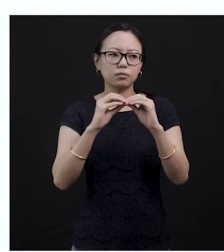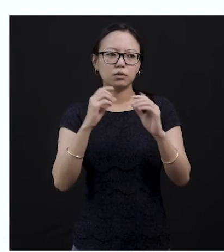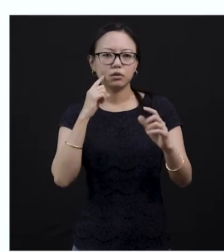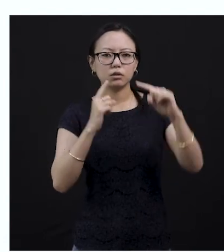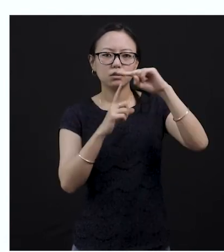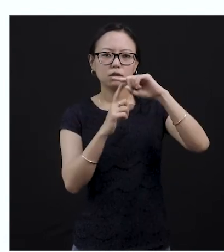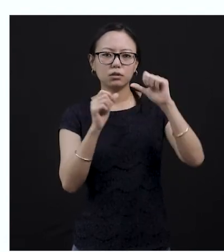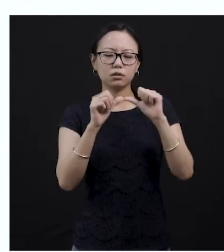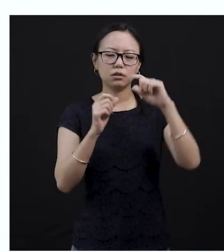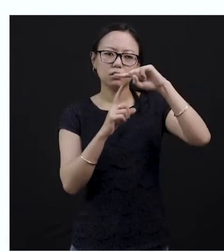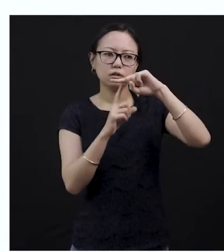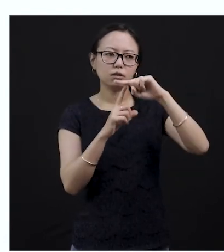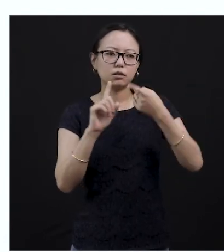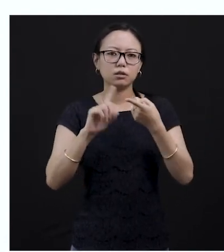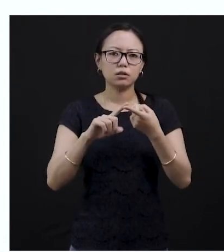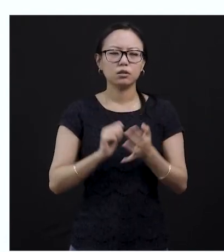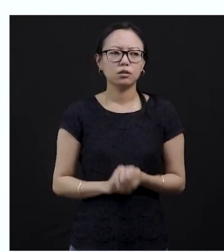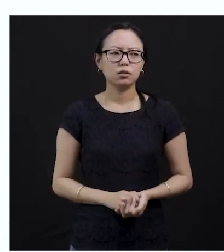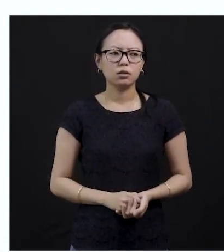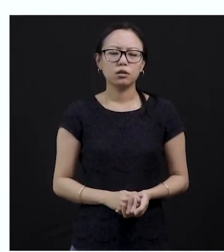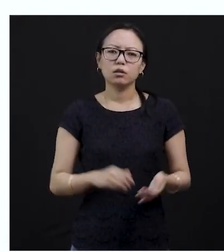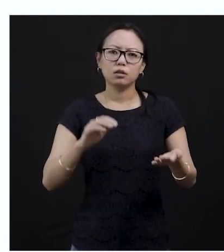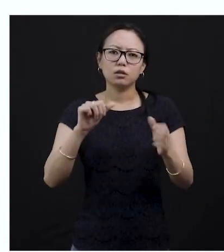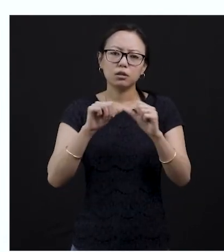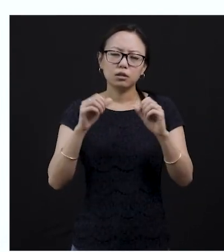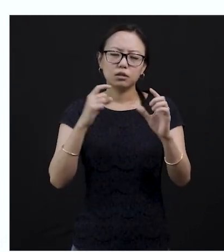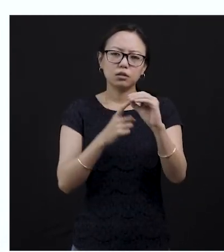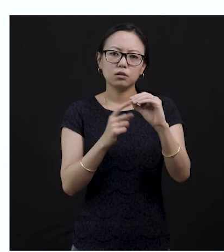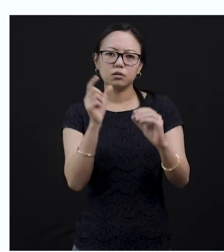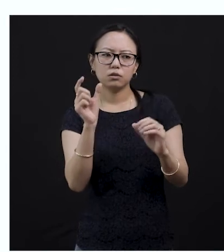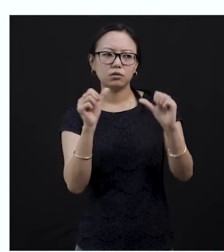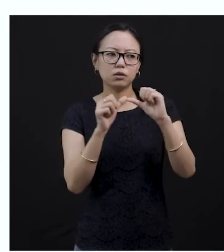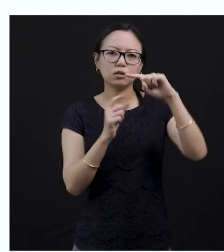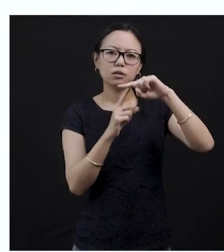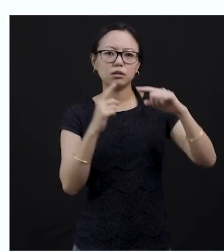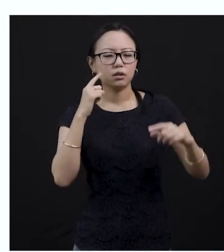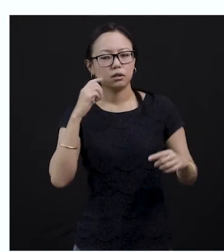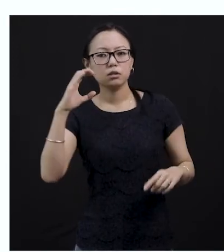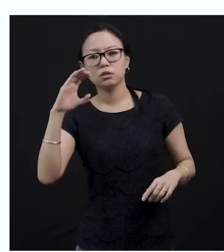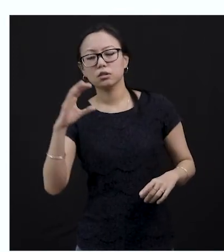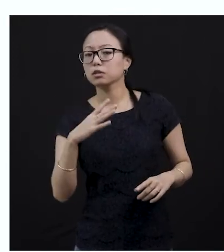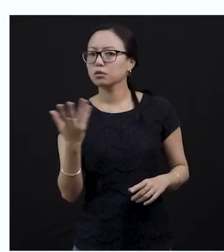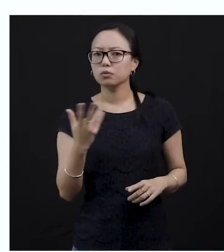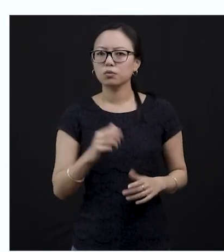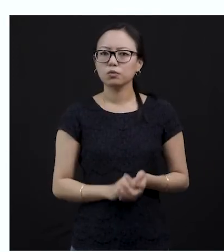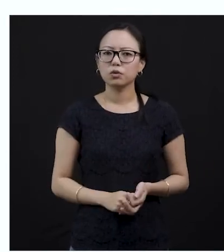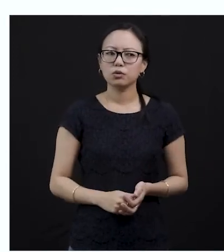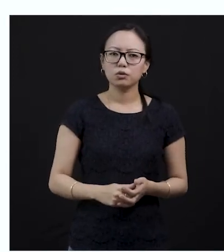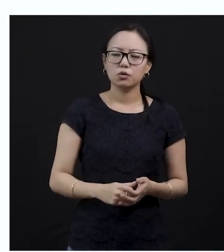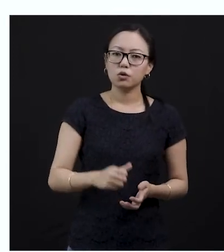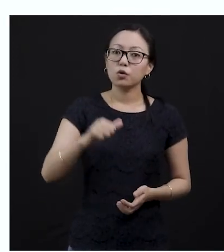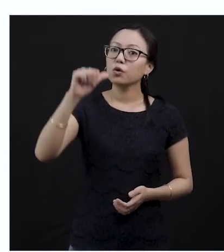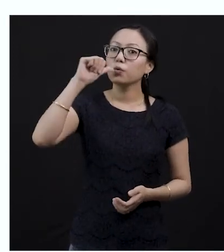water. So let us have a look at aquatic habitats. Here, a fish. You can